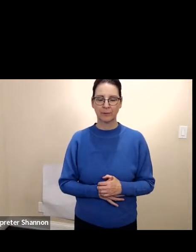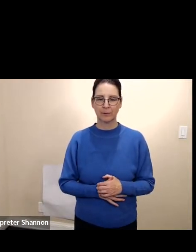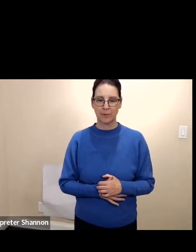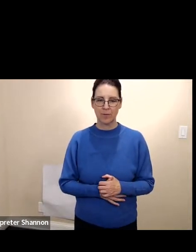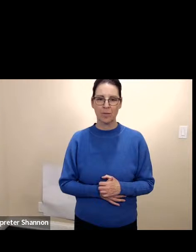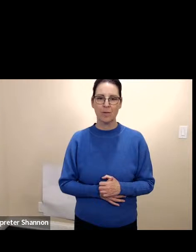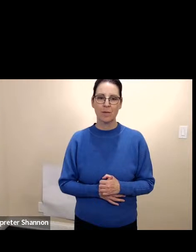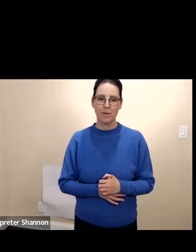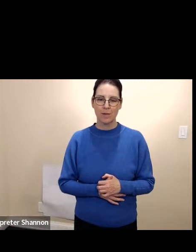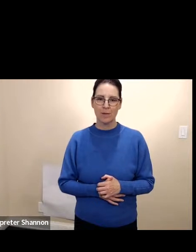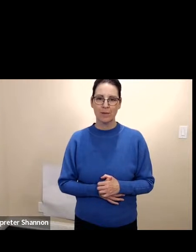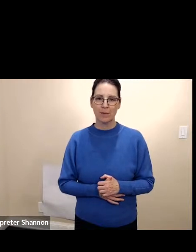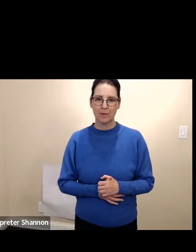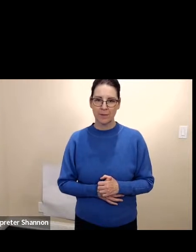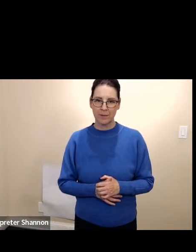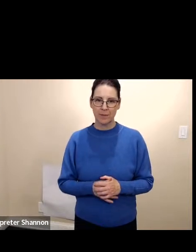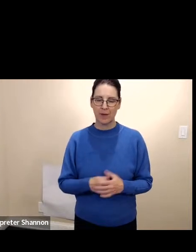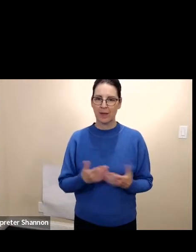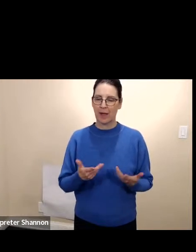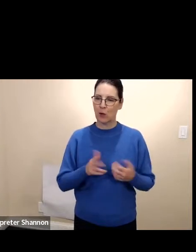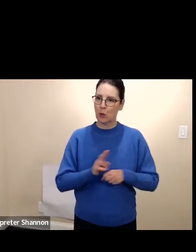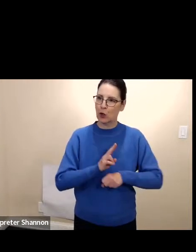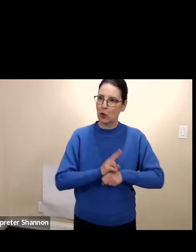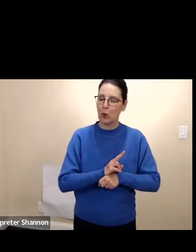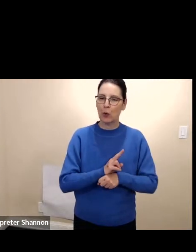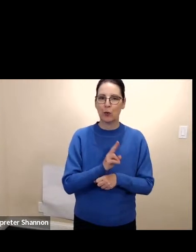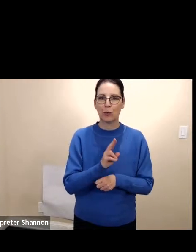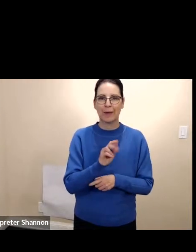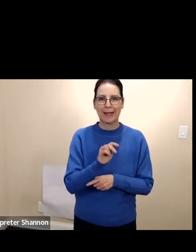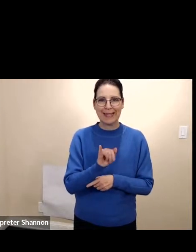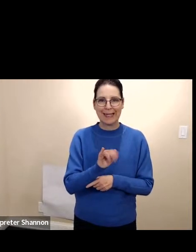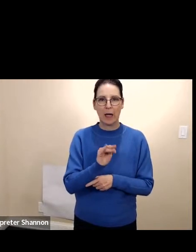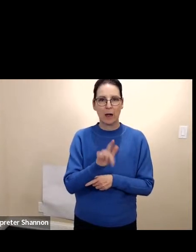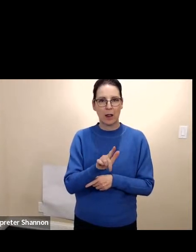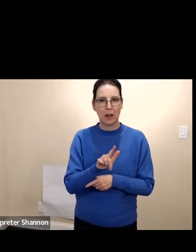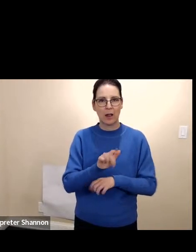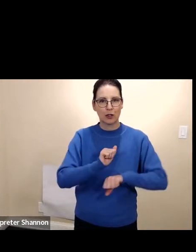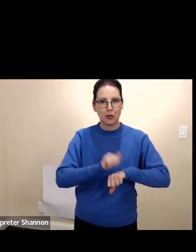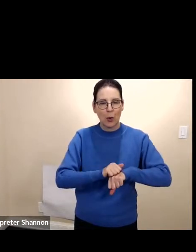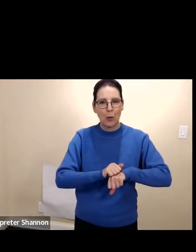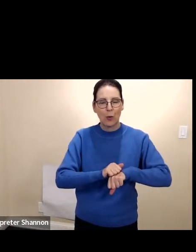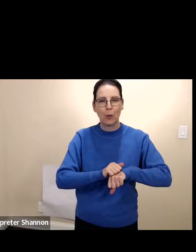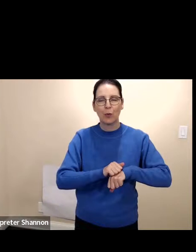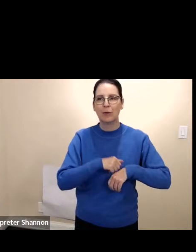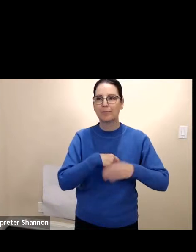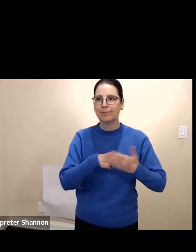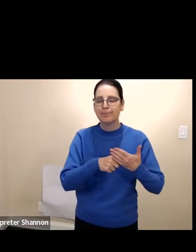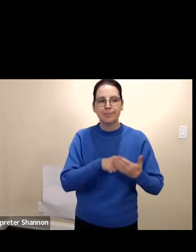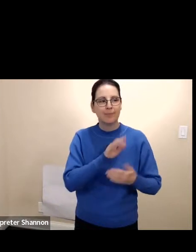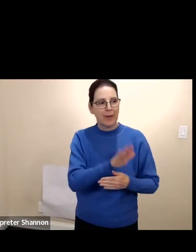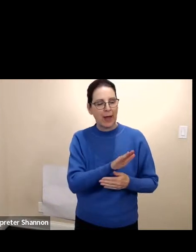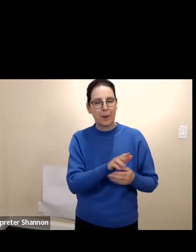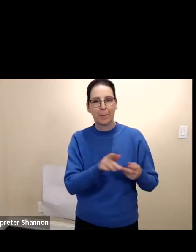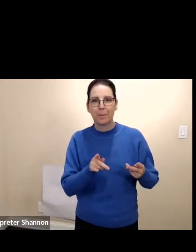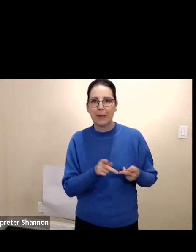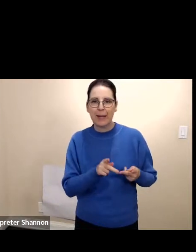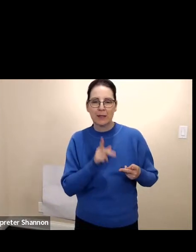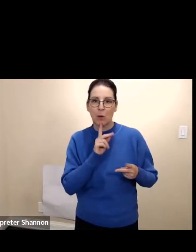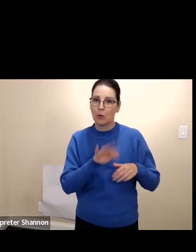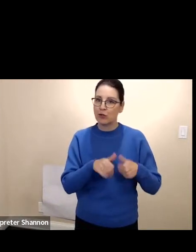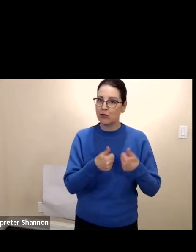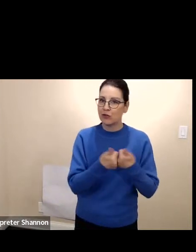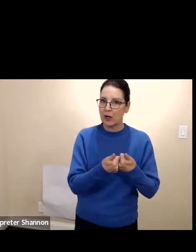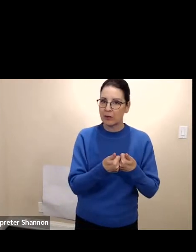um explain that in a particular place and and to sort of Challenge and lose thinking it's that institutional